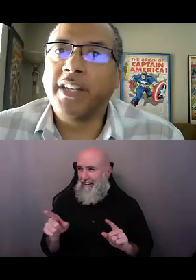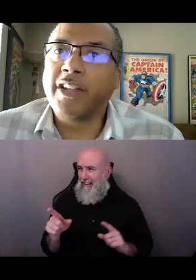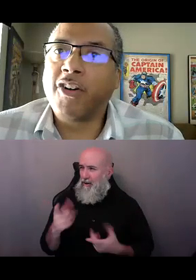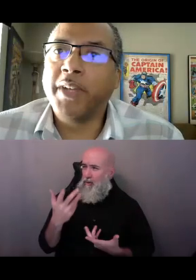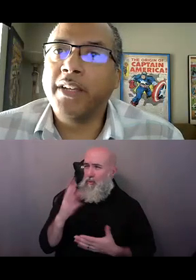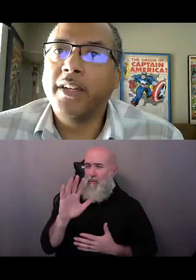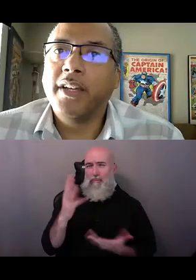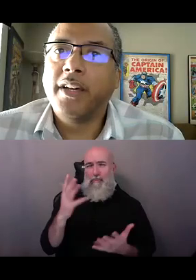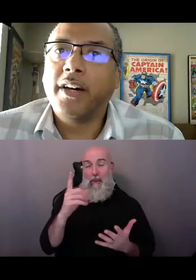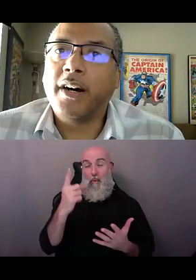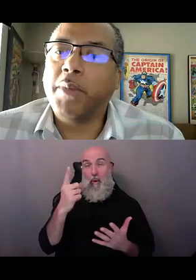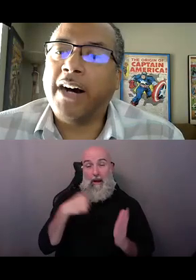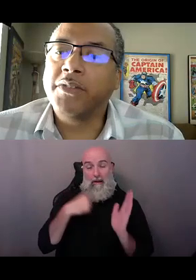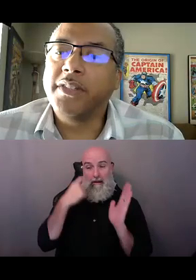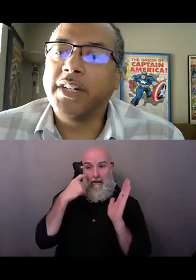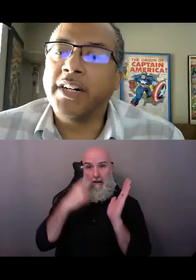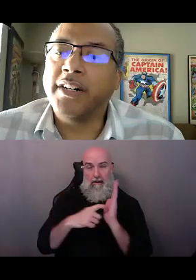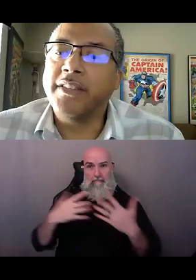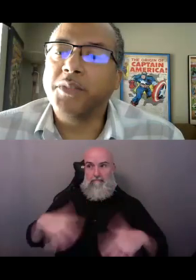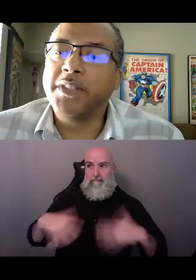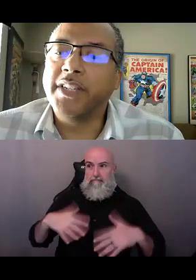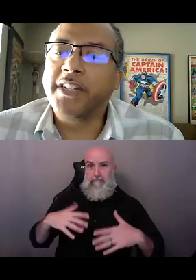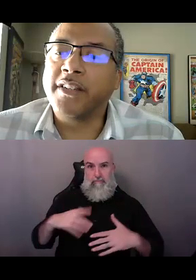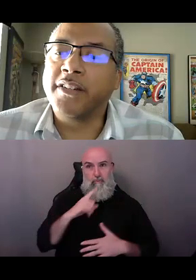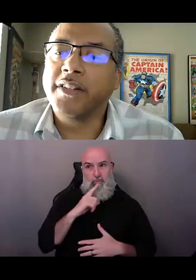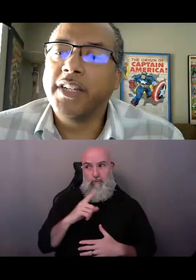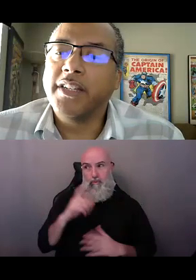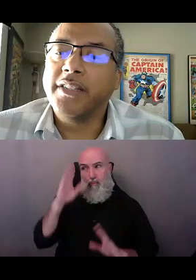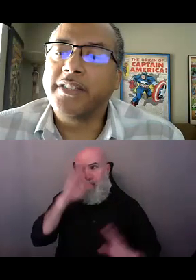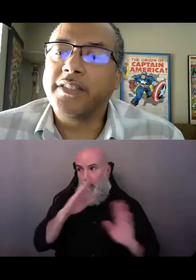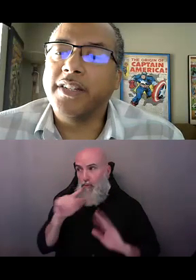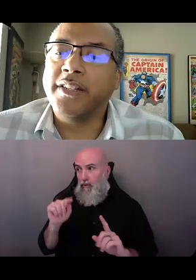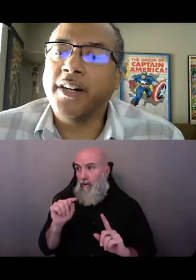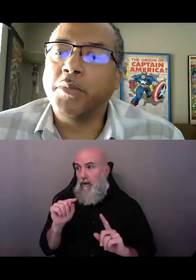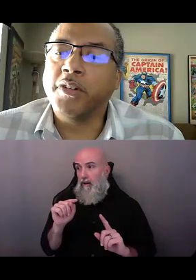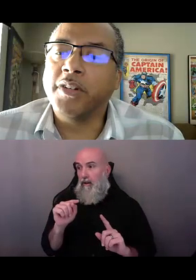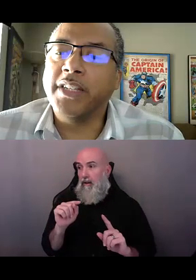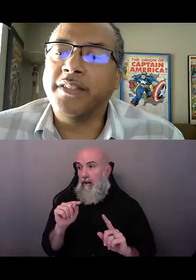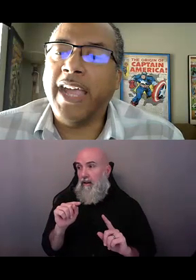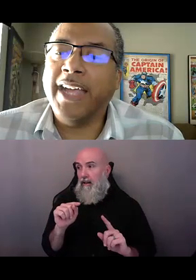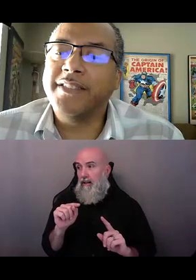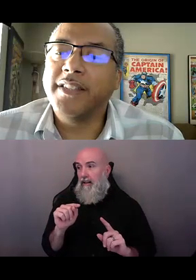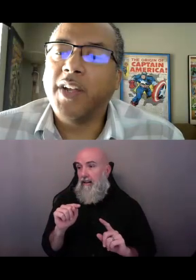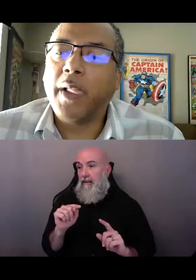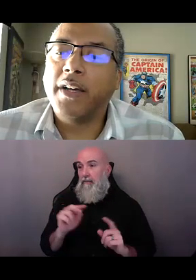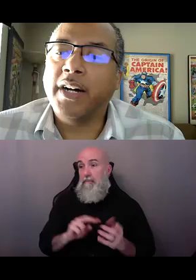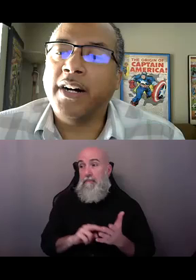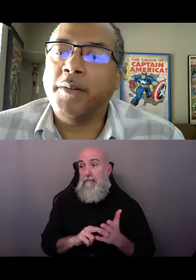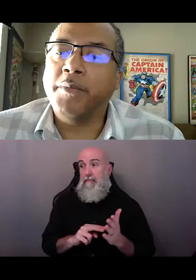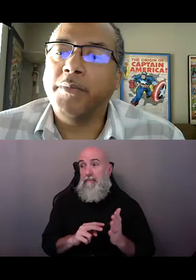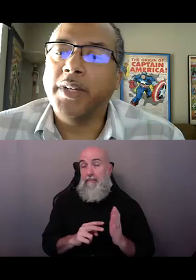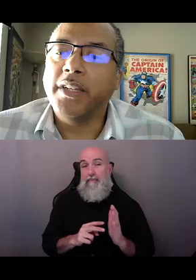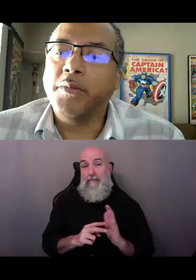somewhat alarming about this particular number is that